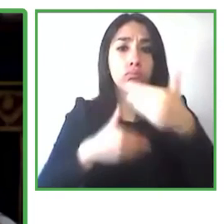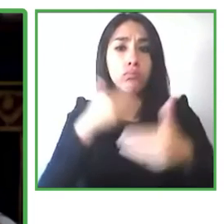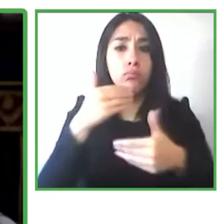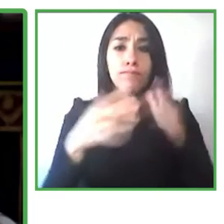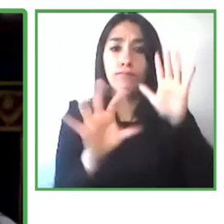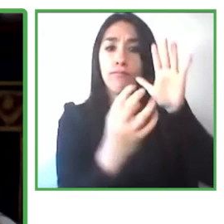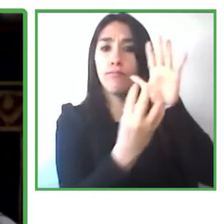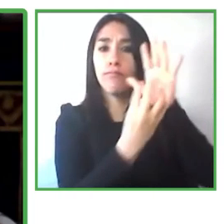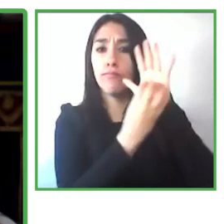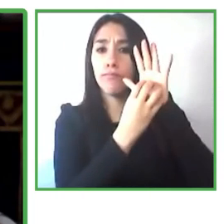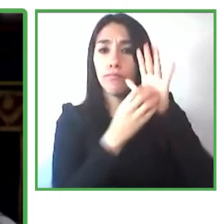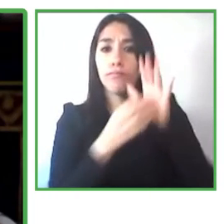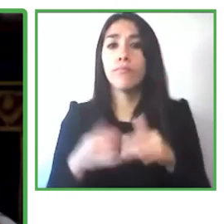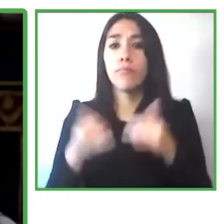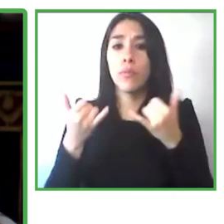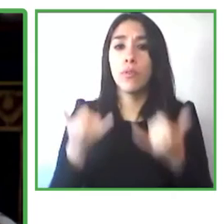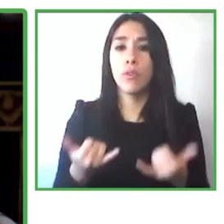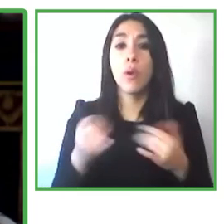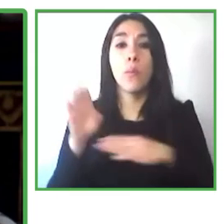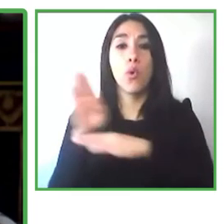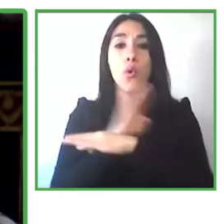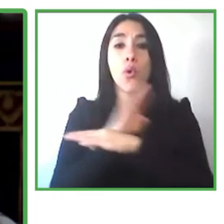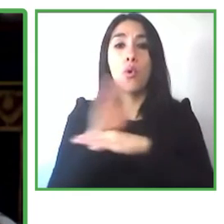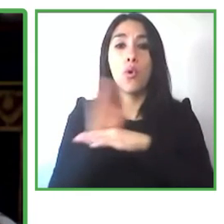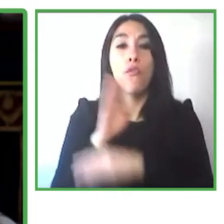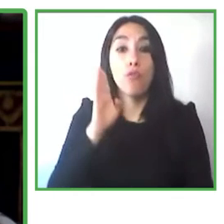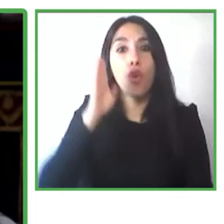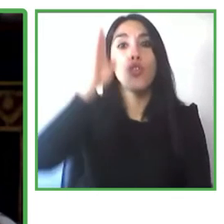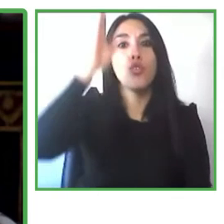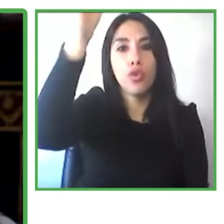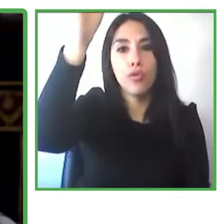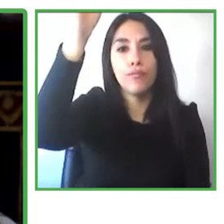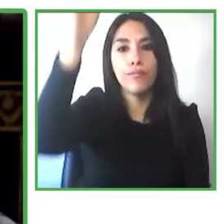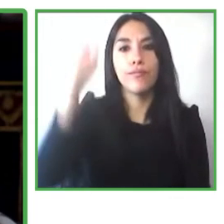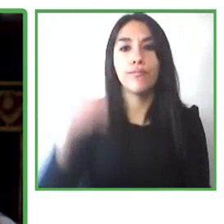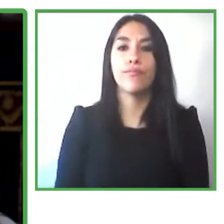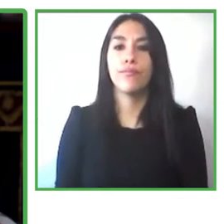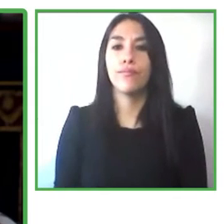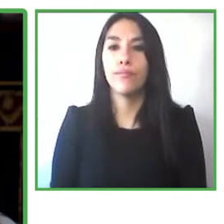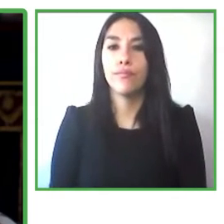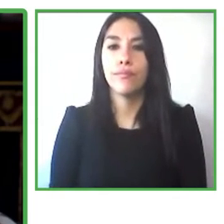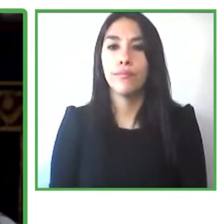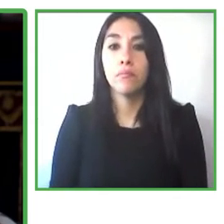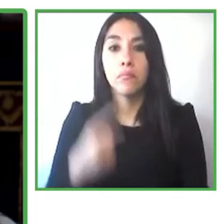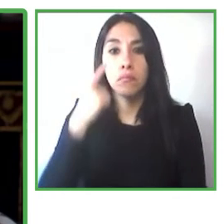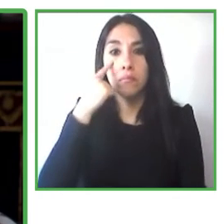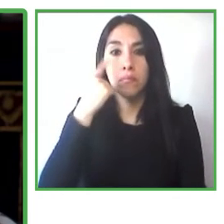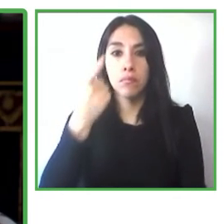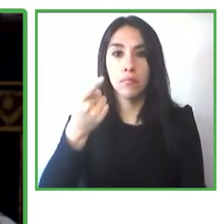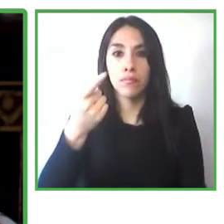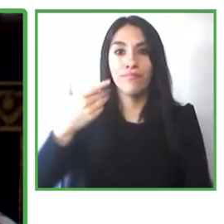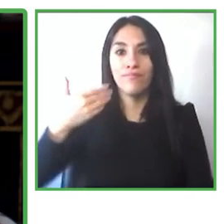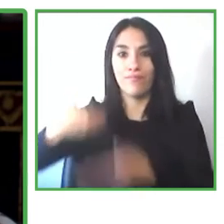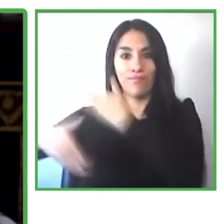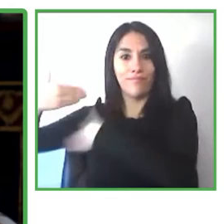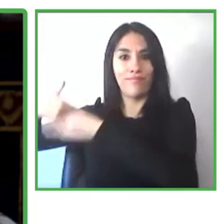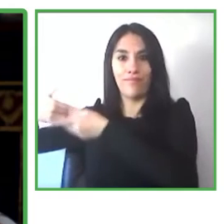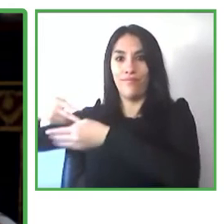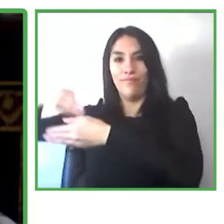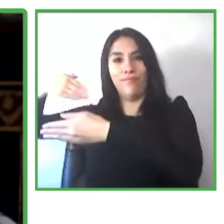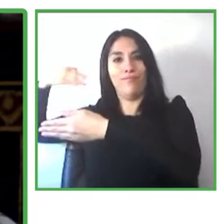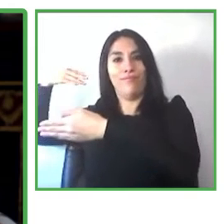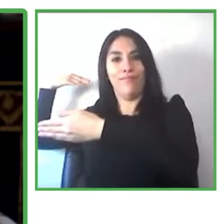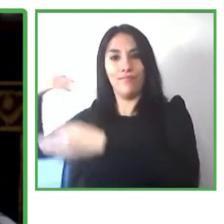to do, is going to set the pace. And I want to go back to the beginning. Do you remember that I told you that thanks to